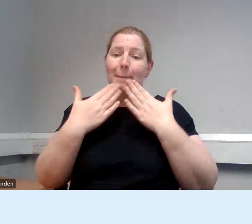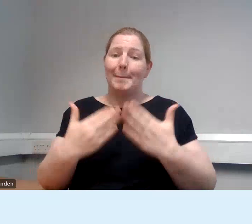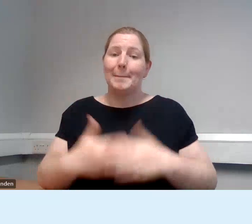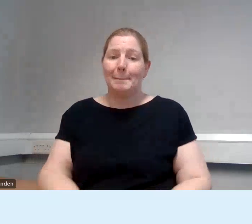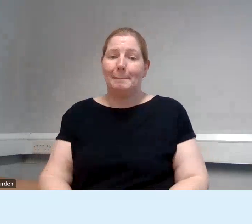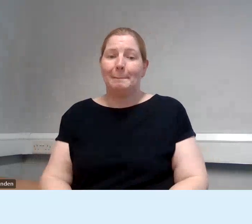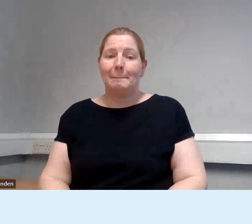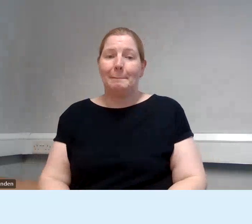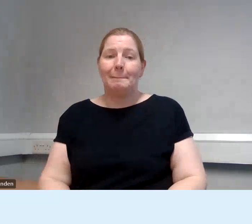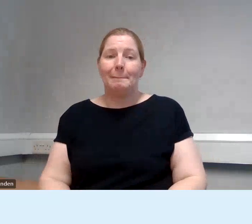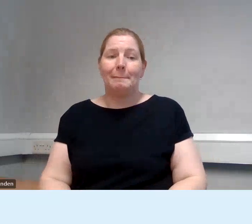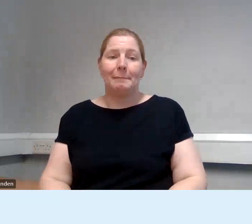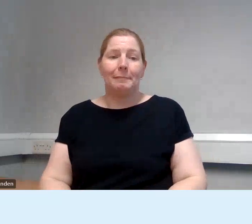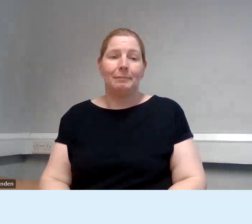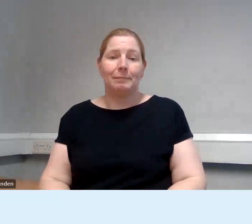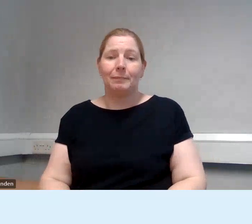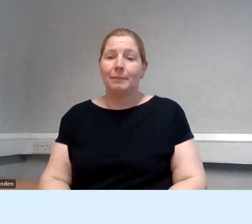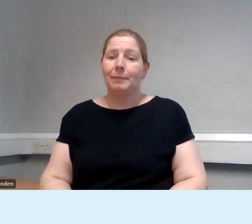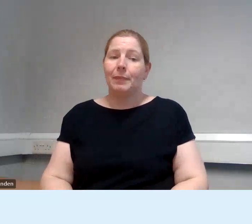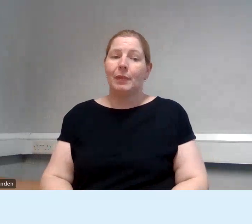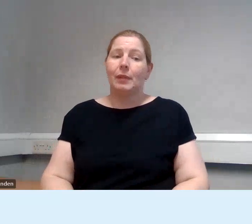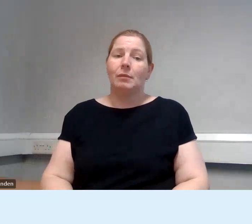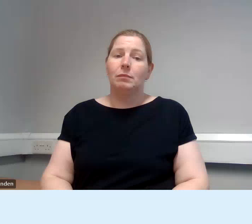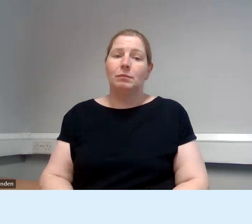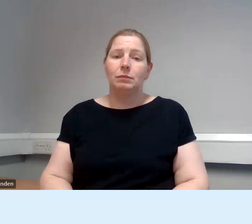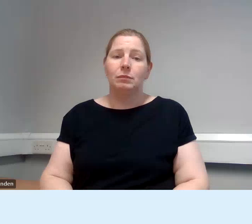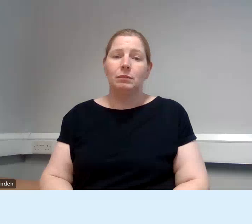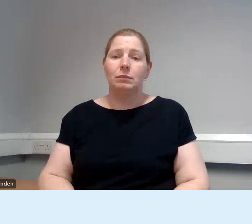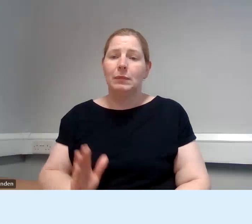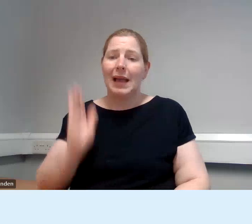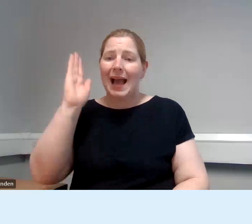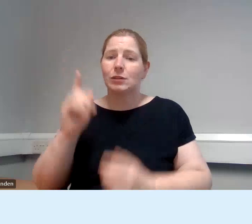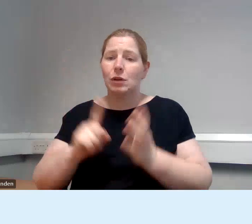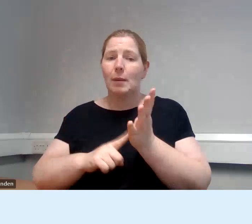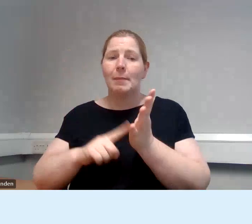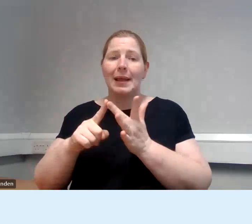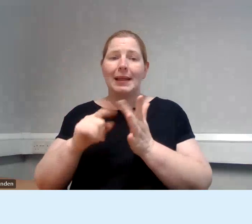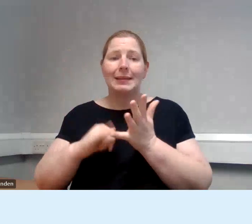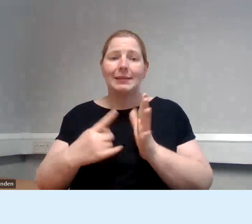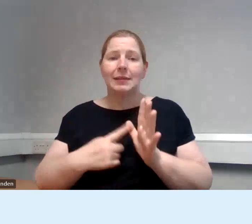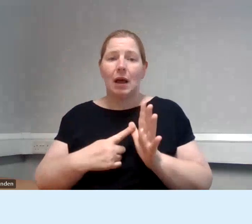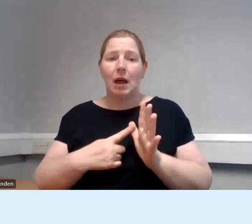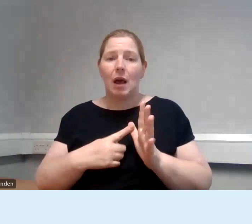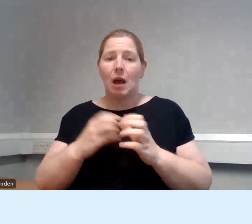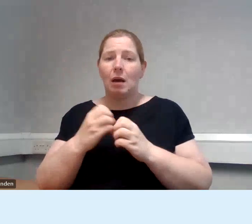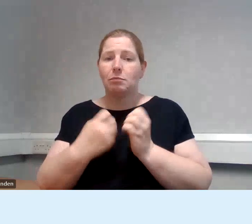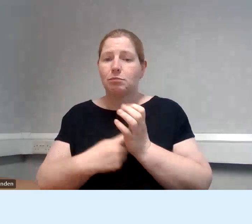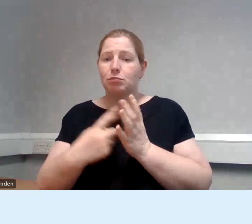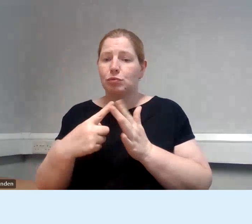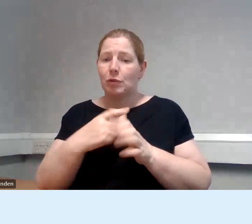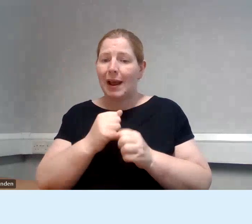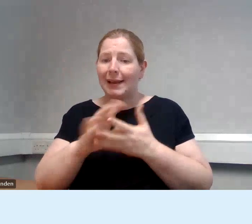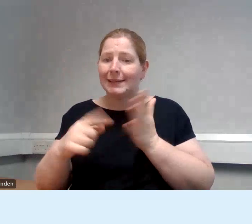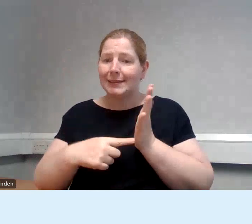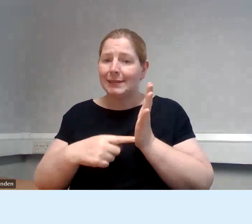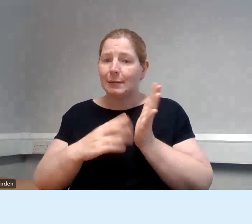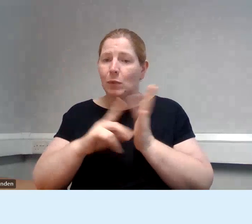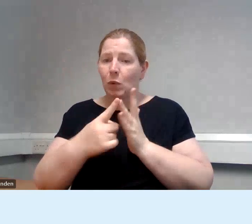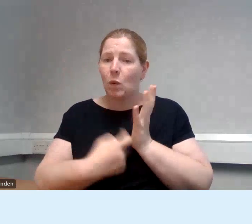Thank you. Thank you very much, John. I think we have a hand up from Lisa Brightmore. Lisa, would you like to unmute?